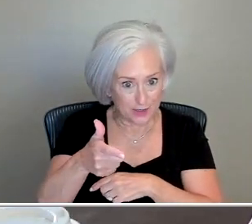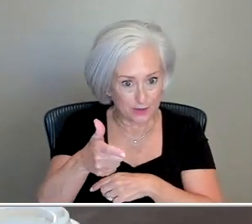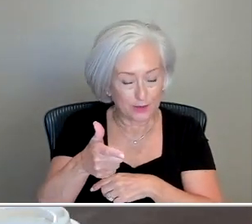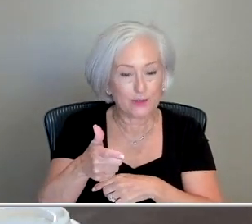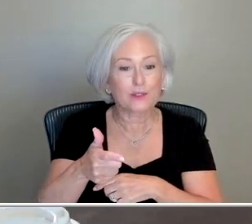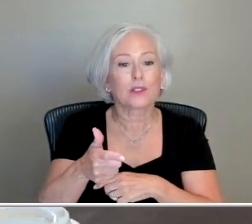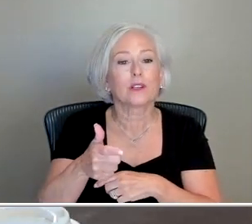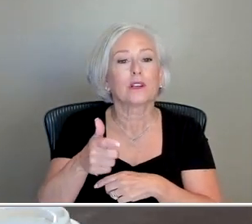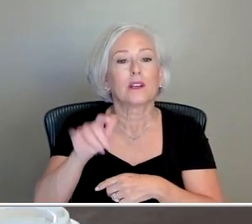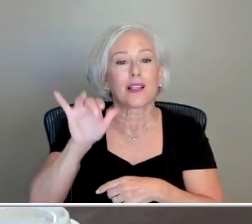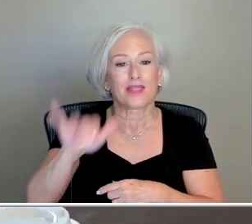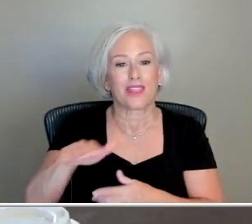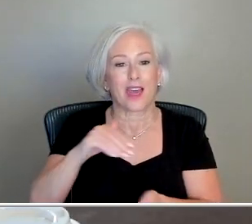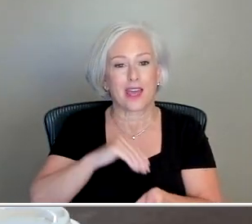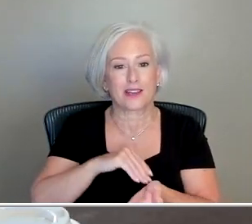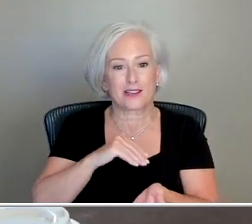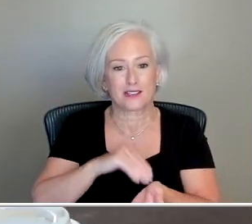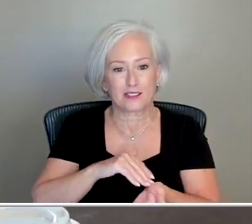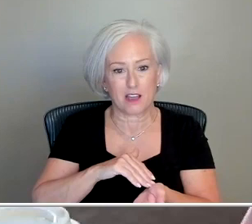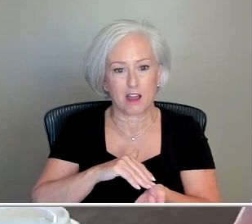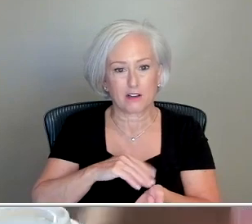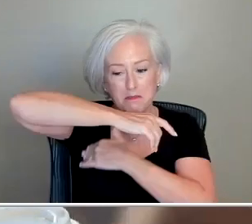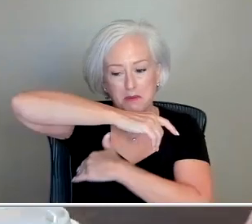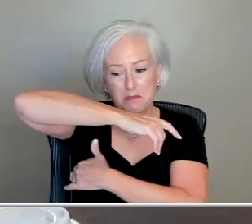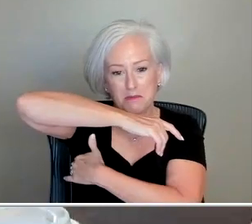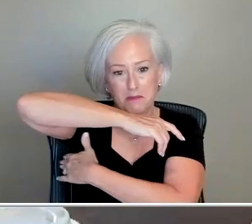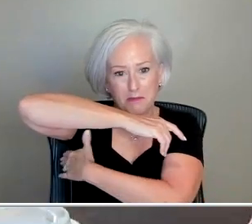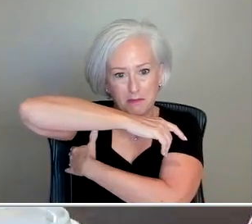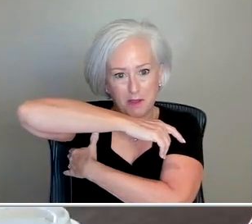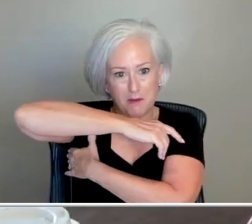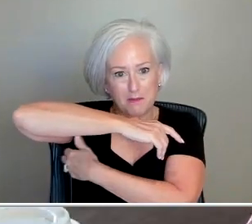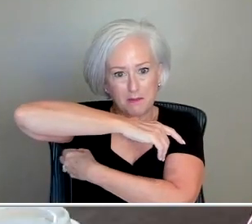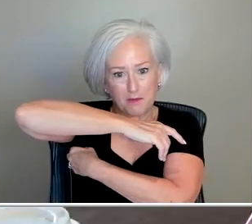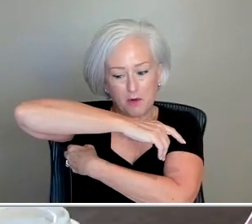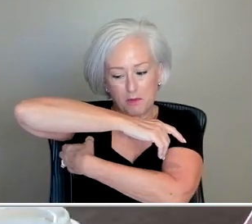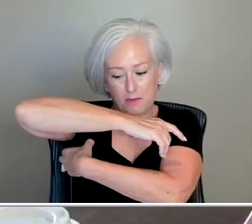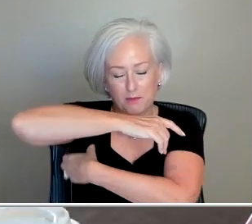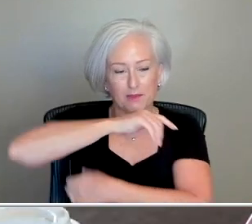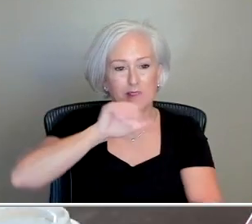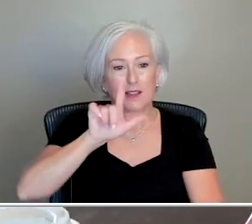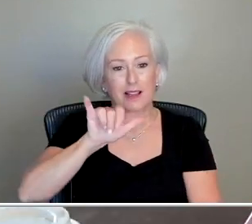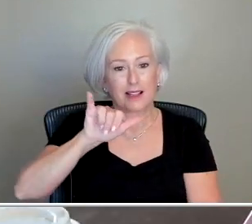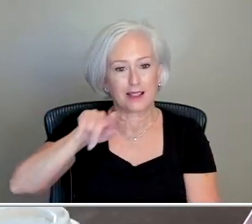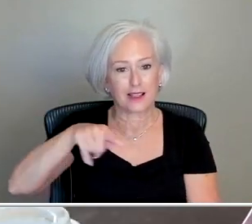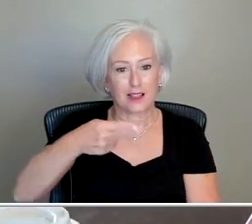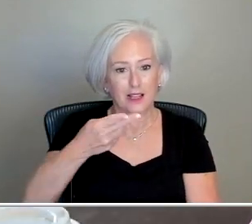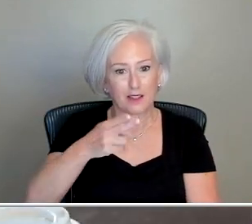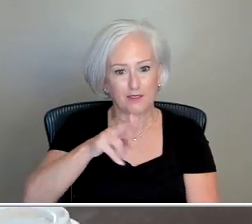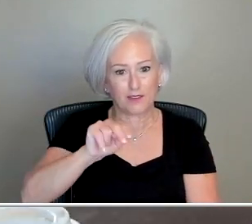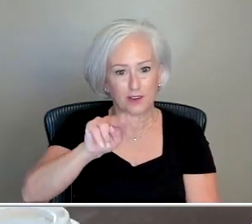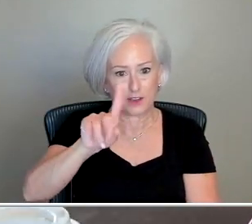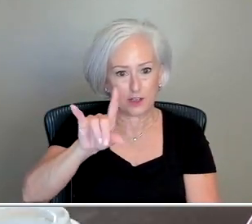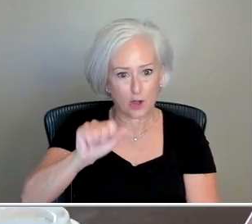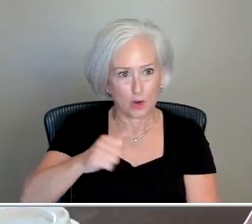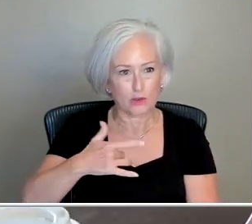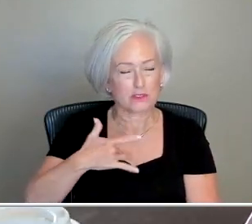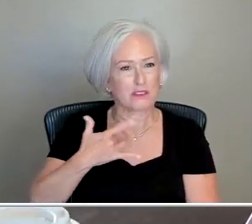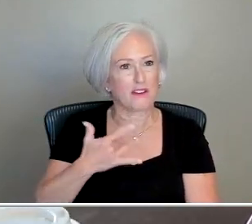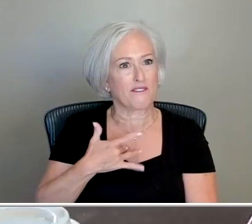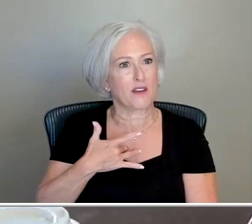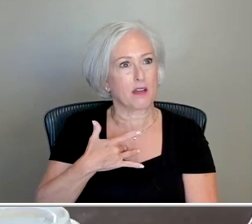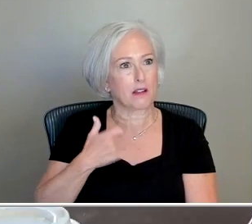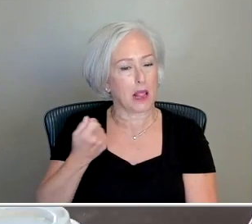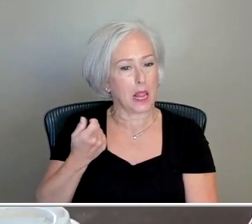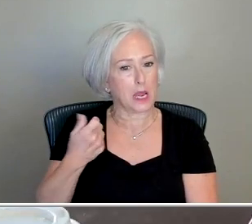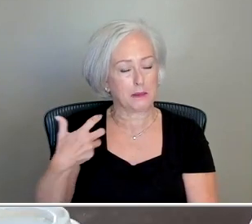my arms, I guess for lymph nodes or whatever, I don't know what, but they seemed panicked that there was really an unusual thing that